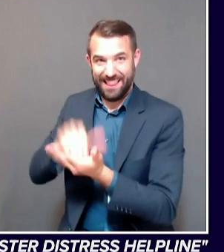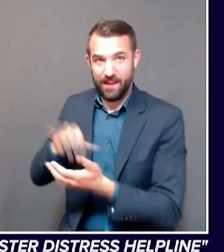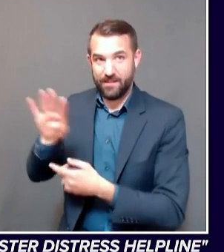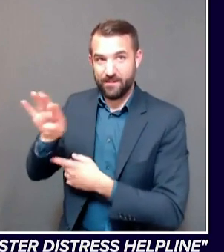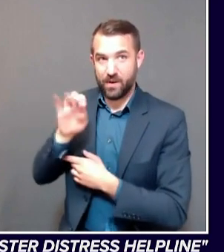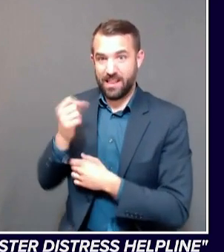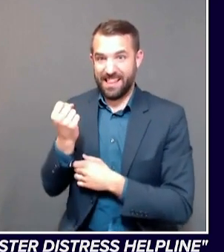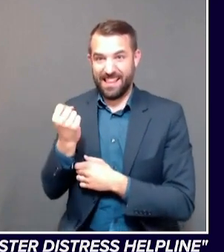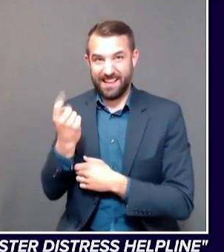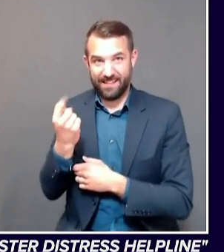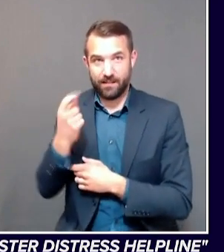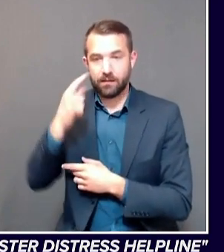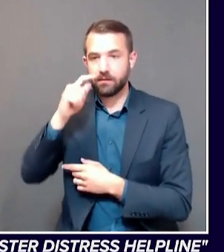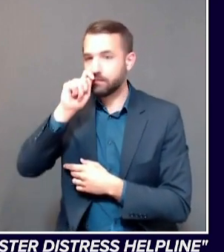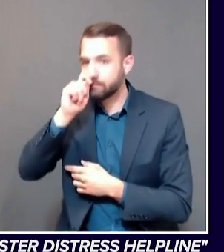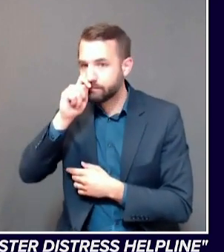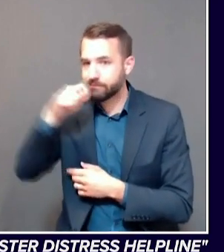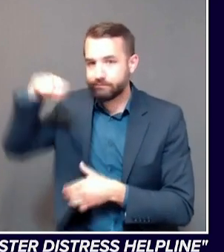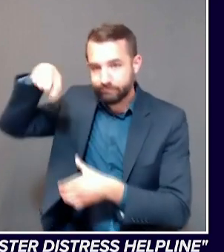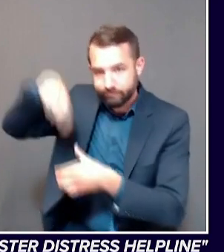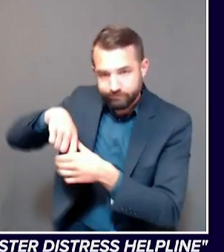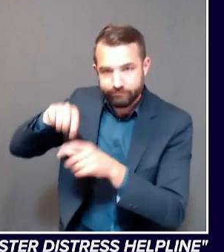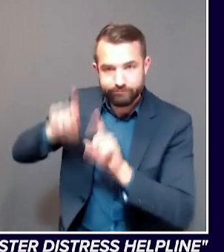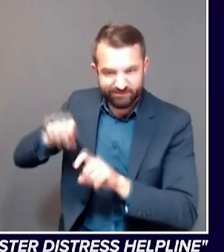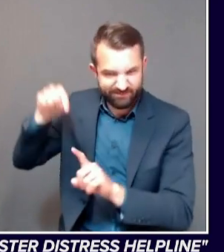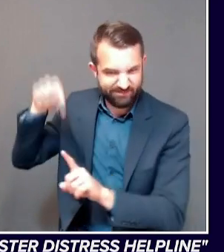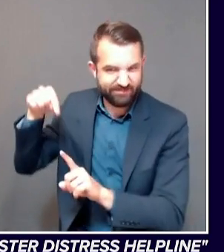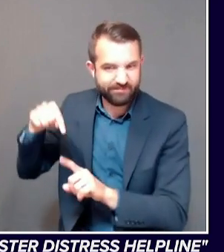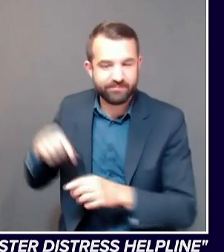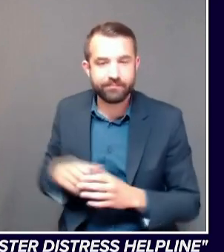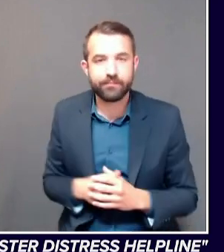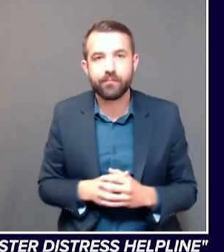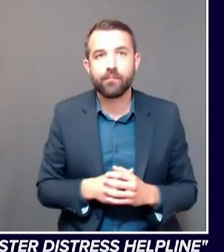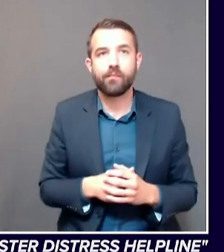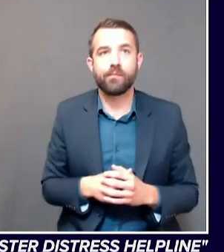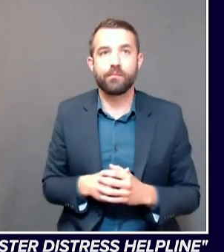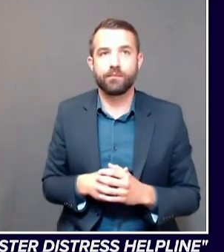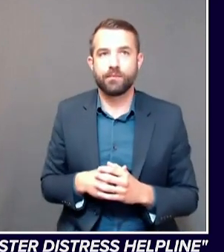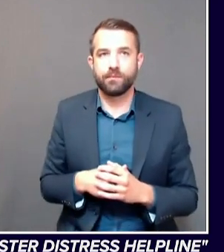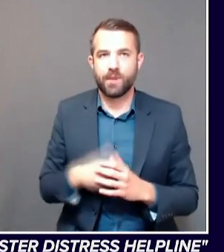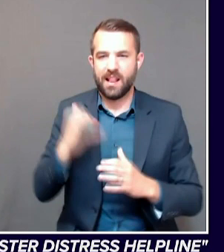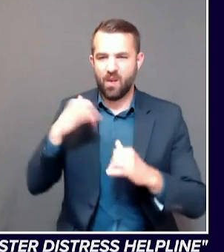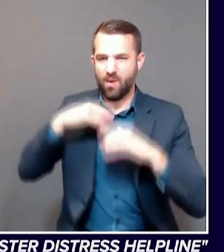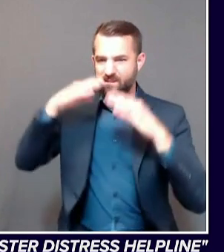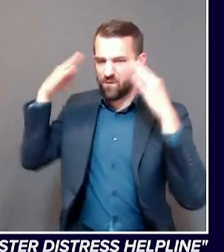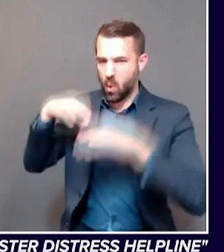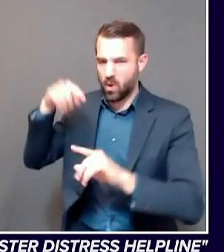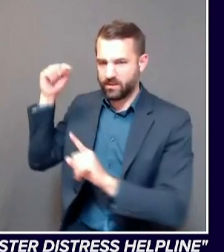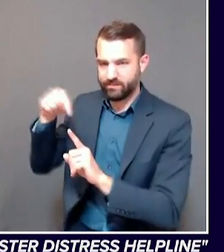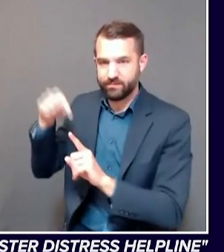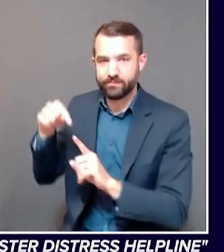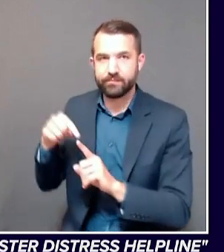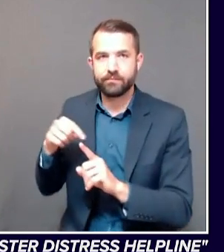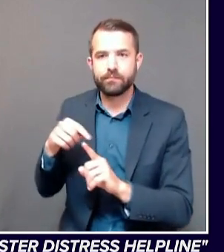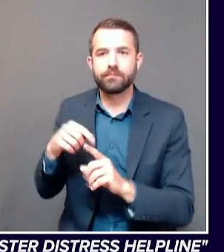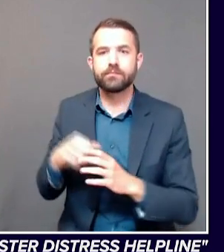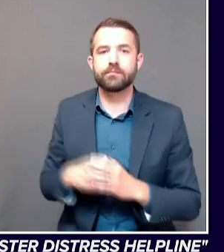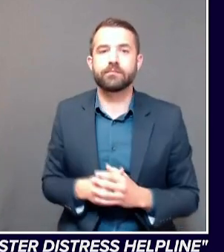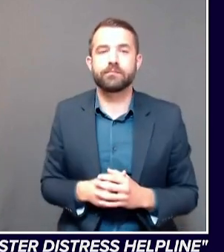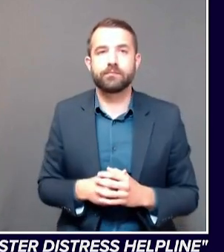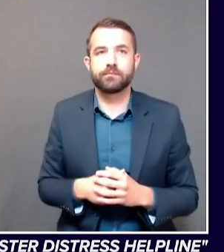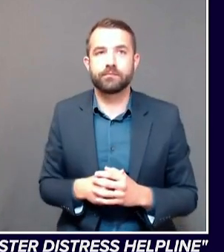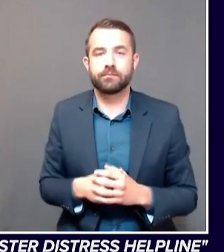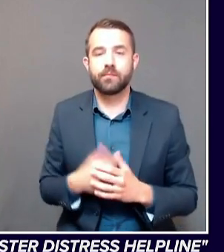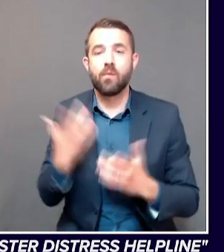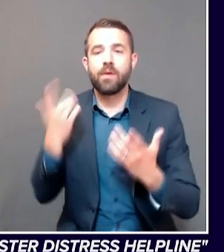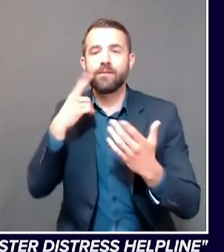64,411 have been the molecular PCR tests that we really focus on to tell us what's in the what's ahead of us